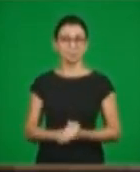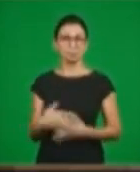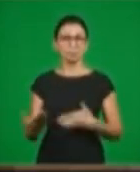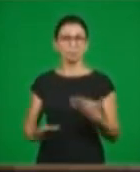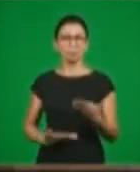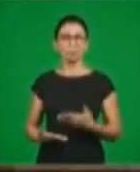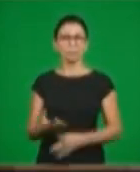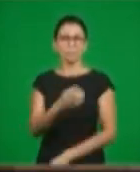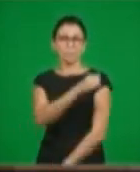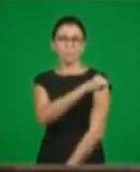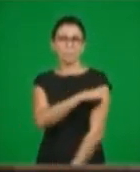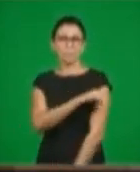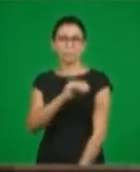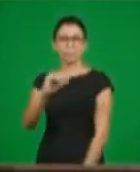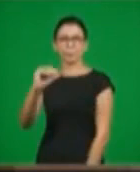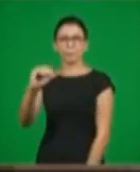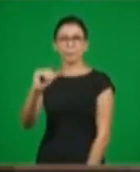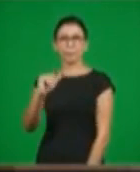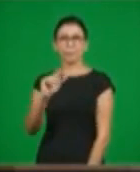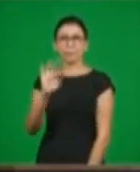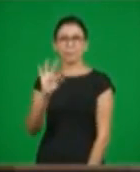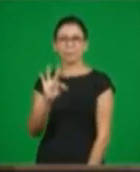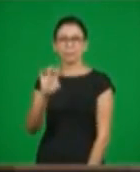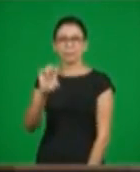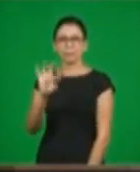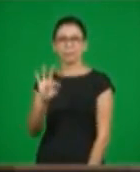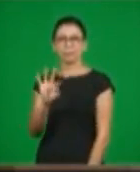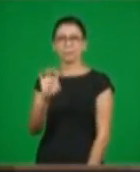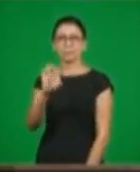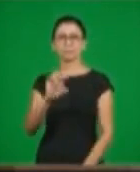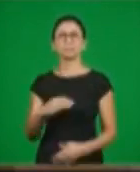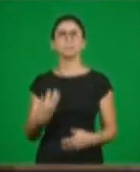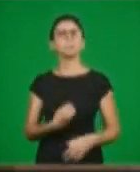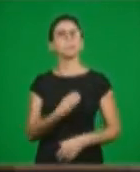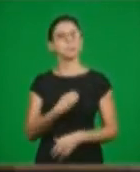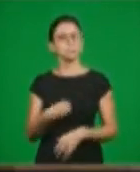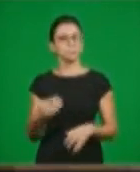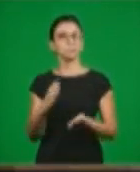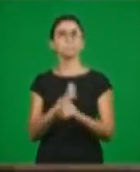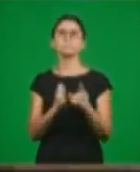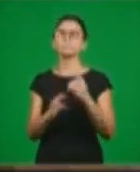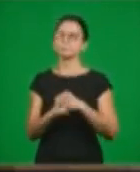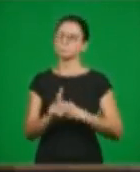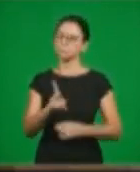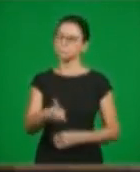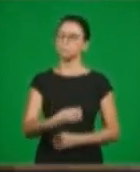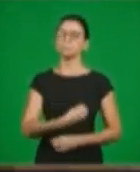want to thank all the brothers from the church, Cateto, Rio de Janeiro.